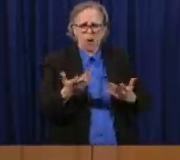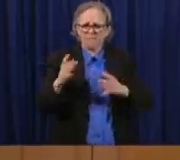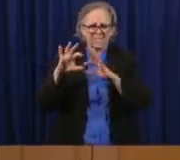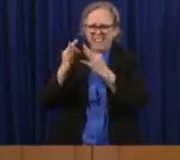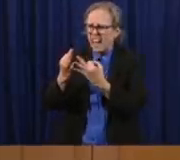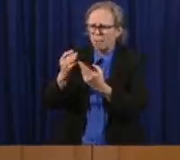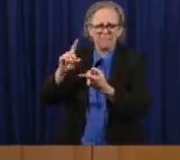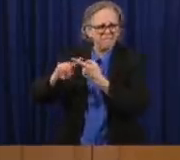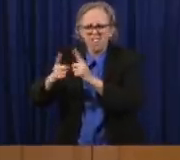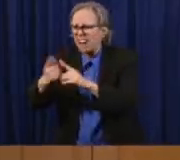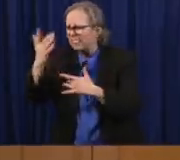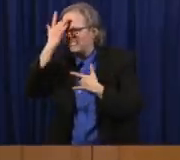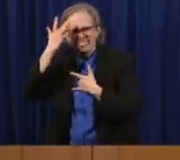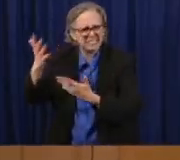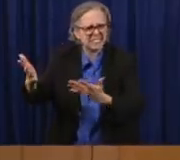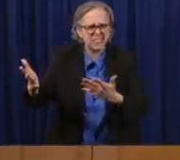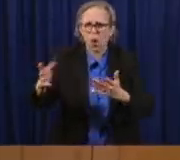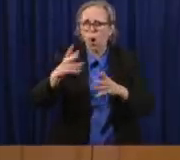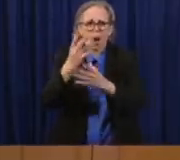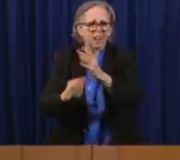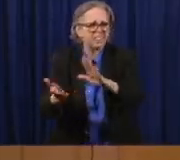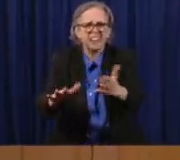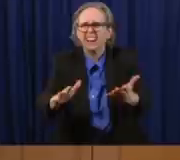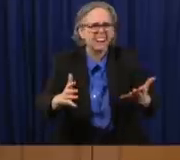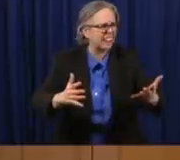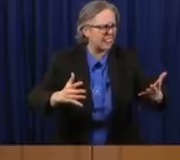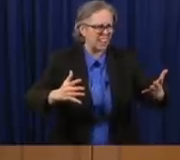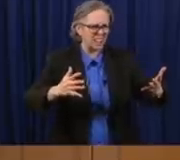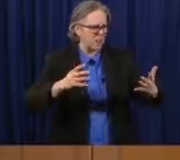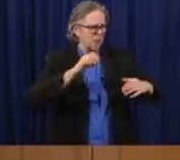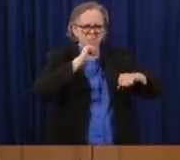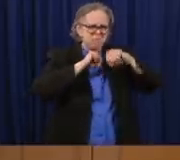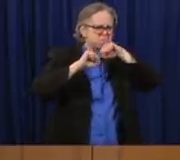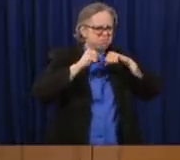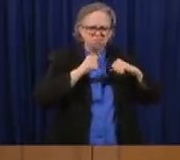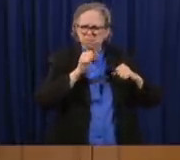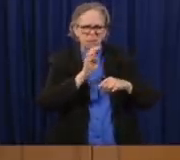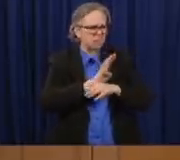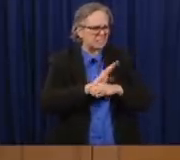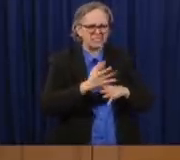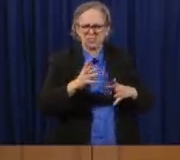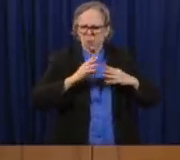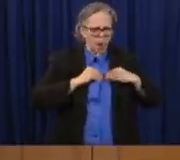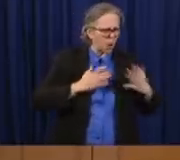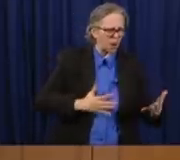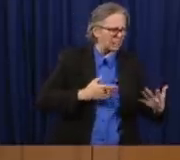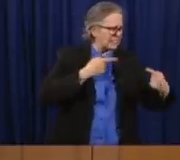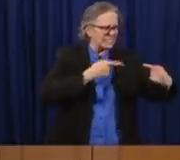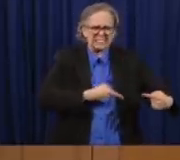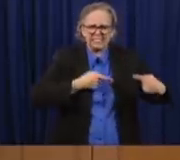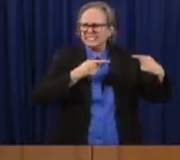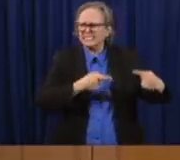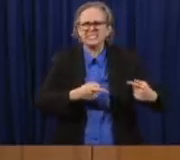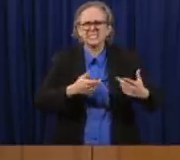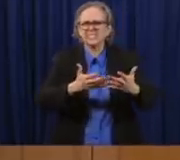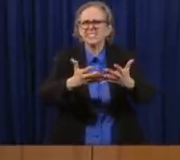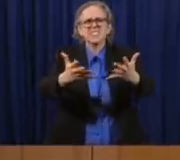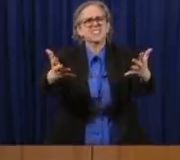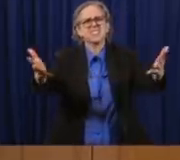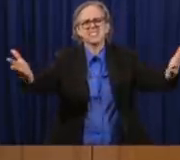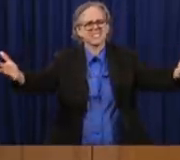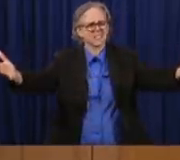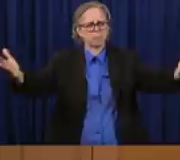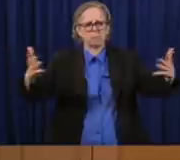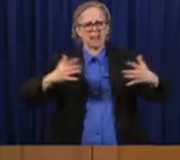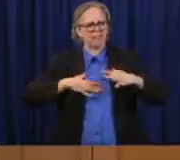through this as business owners and as people who are trying to make our way in the world. In my family, we have people in every